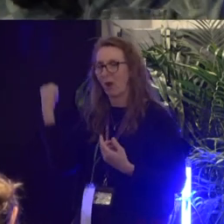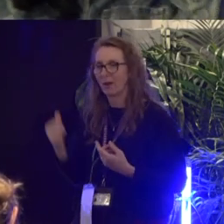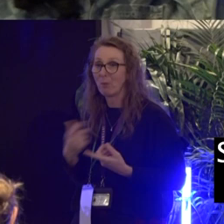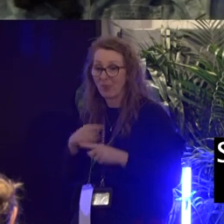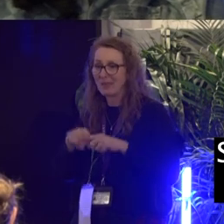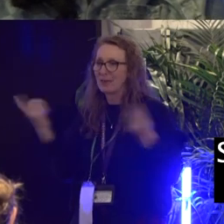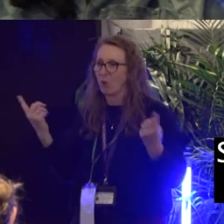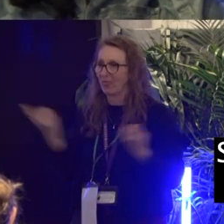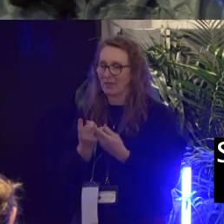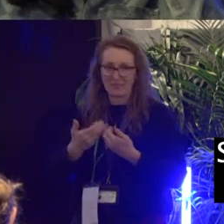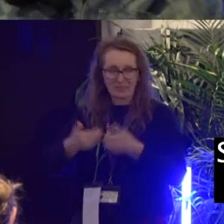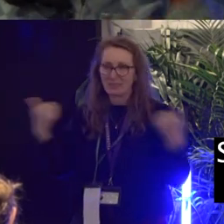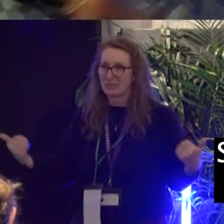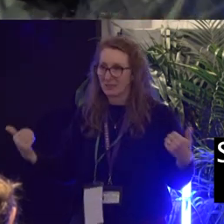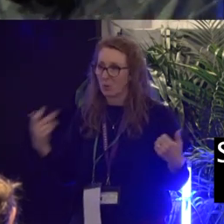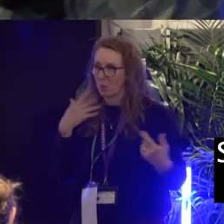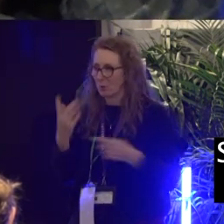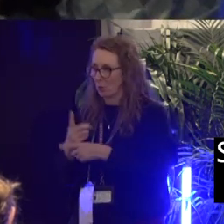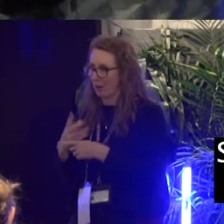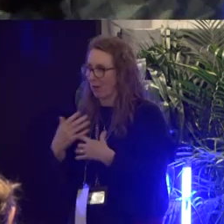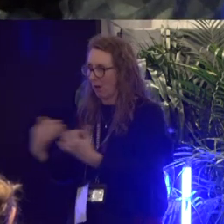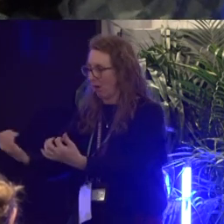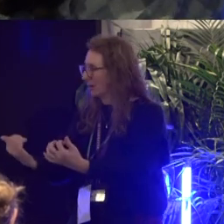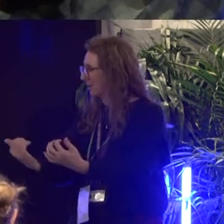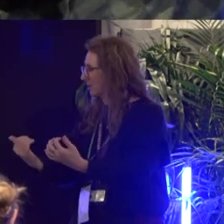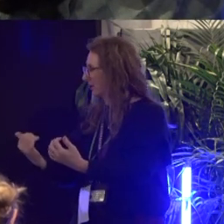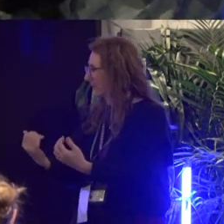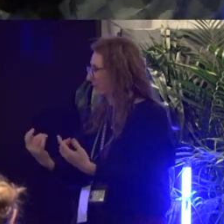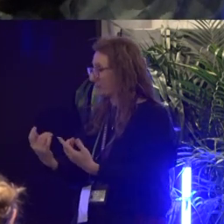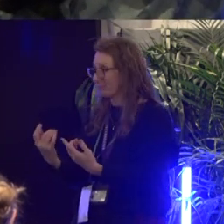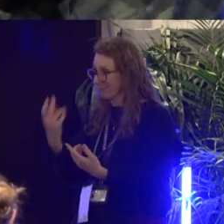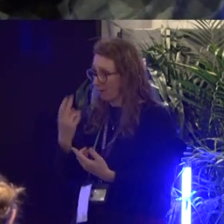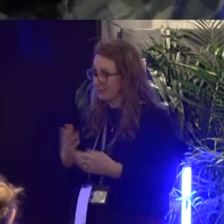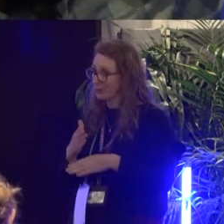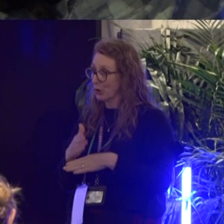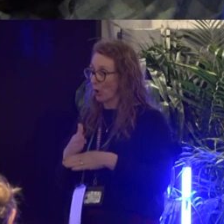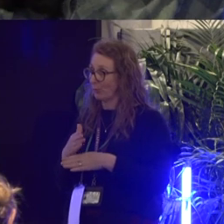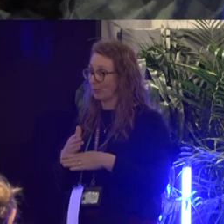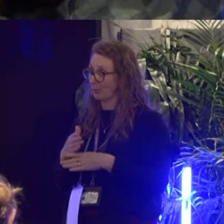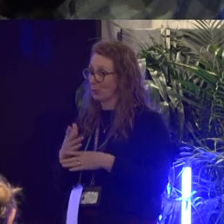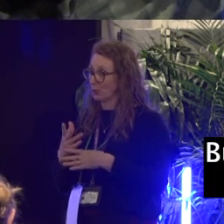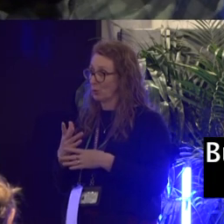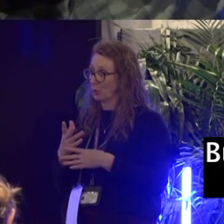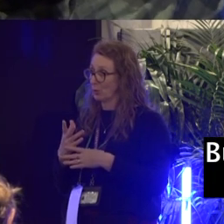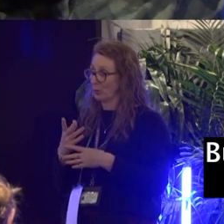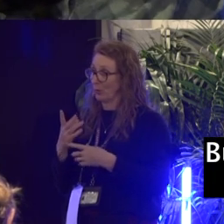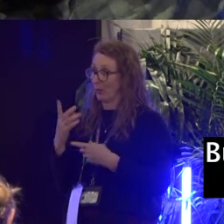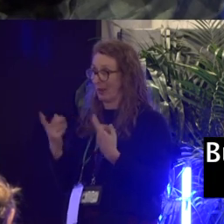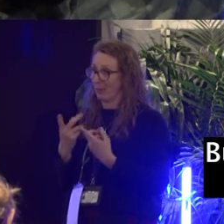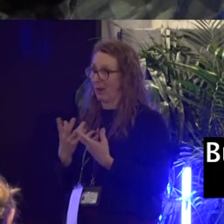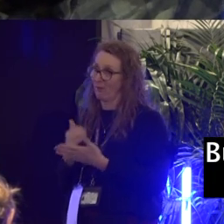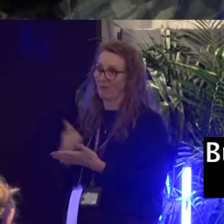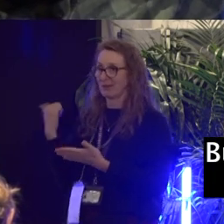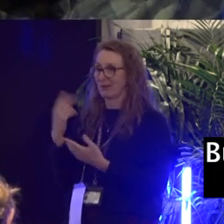things. Mm-hmm. So I think when we talk about audience at the genesis of an idea, you know, it's the artist's job to tell their truth and make great art, but it won't always